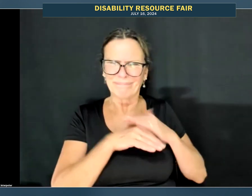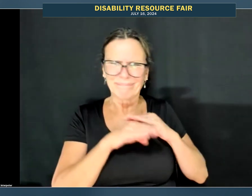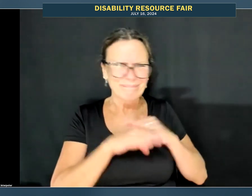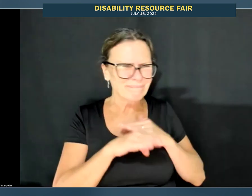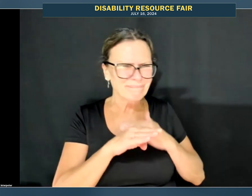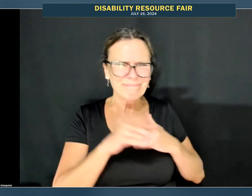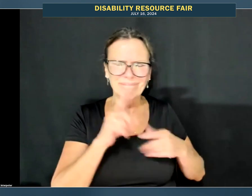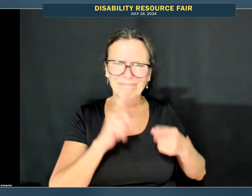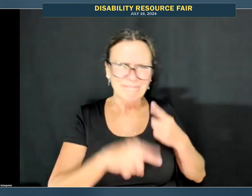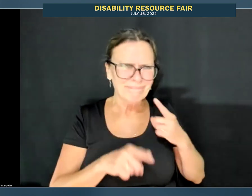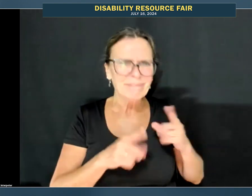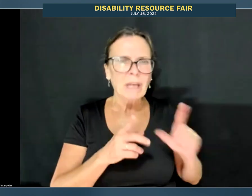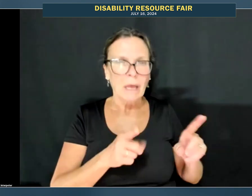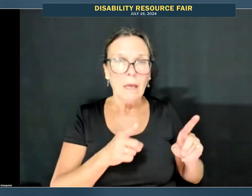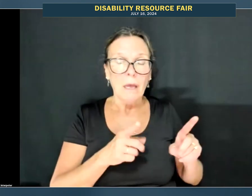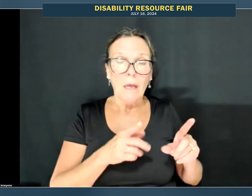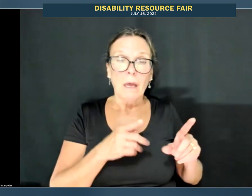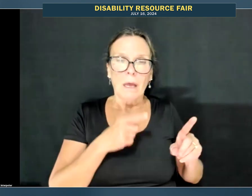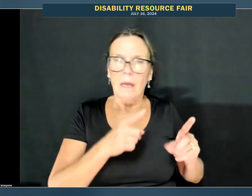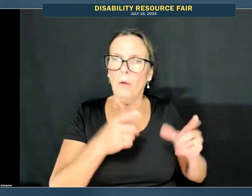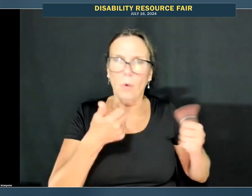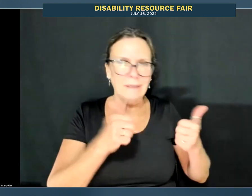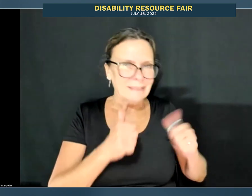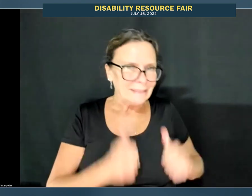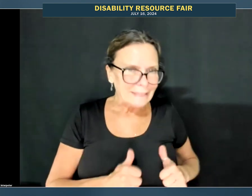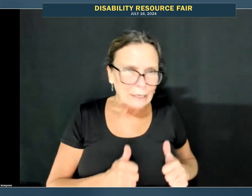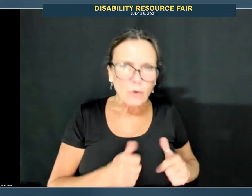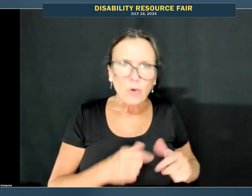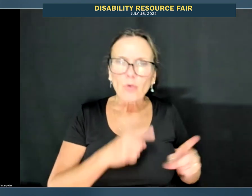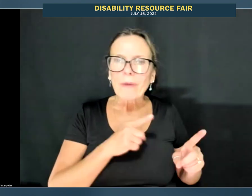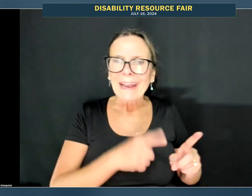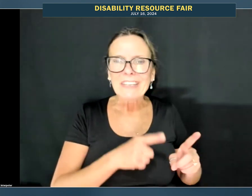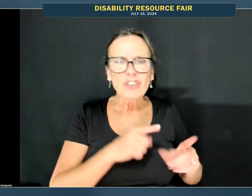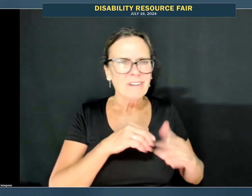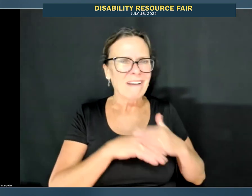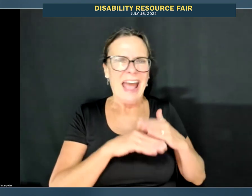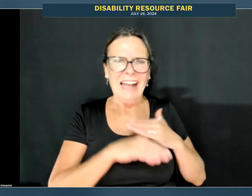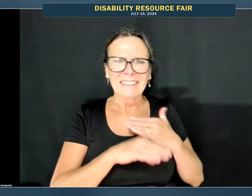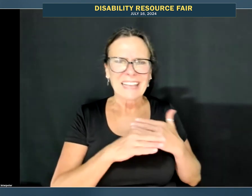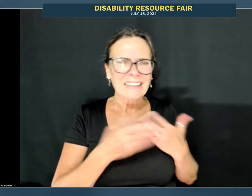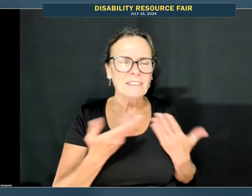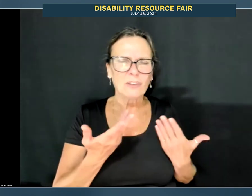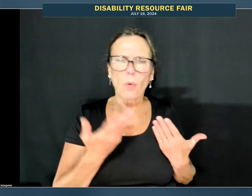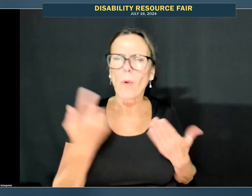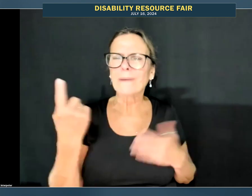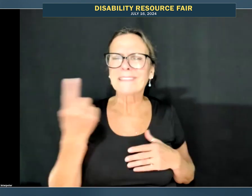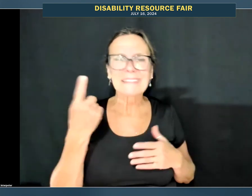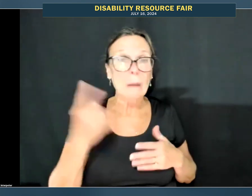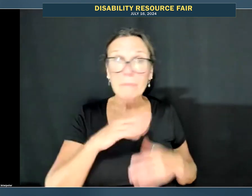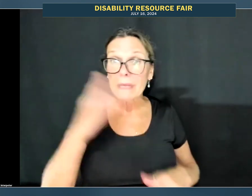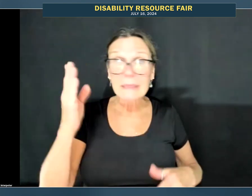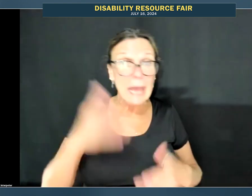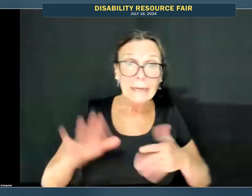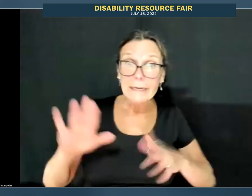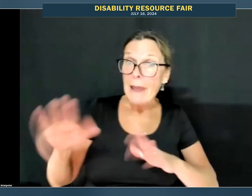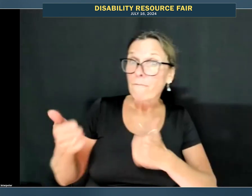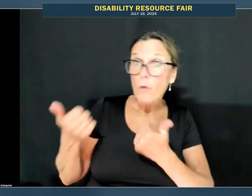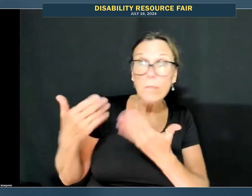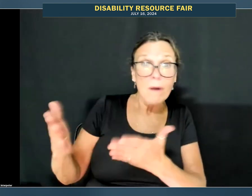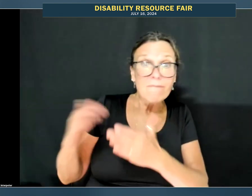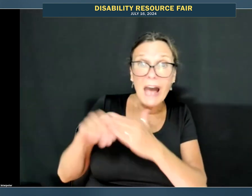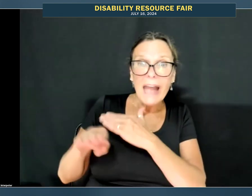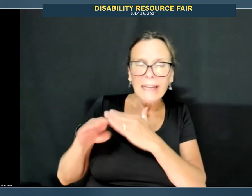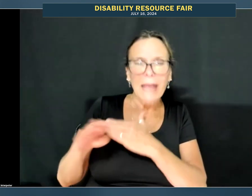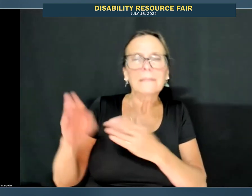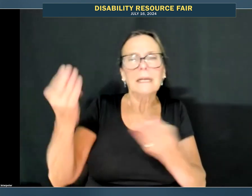access routes, the deterioration of existing access routes, or some that have never been provided,